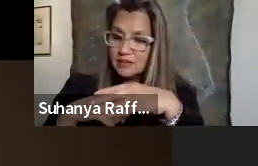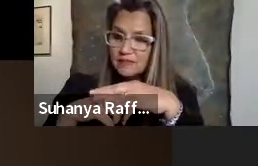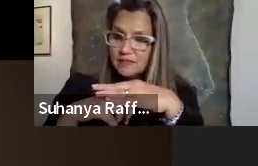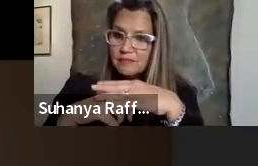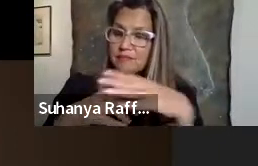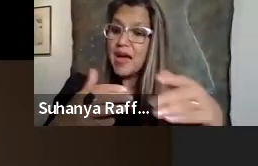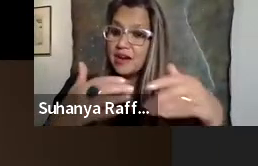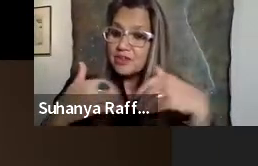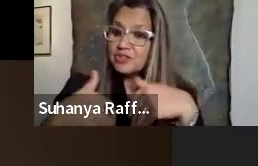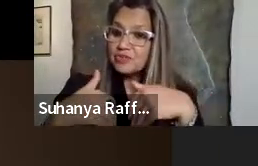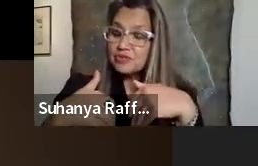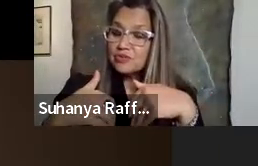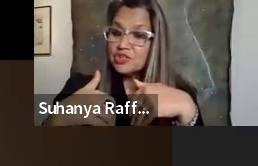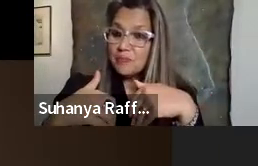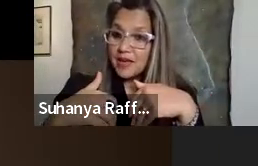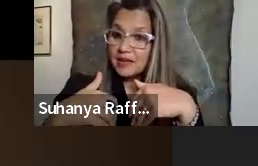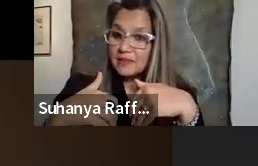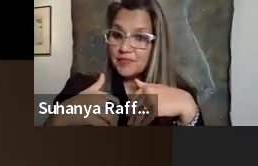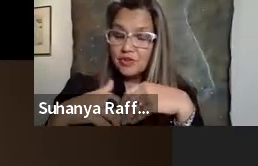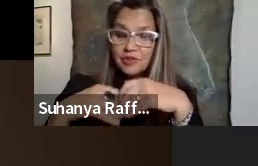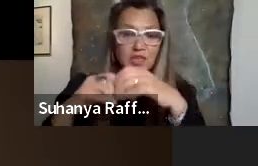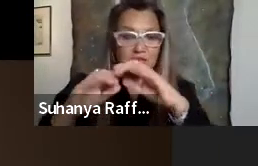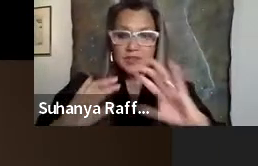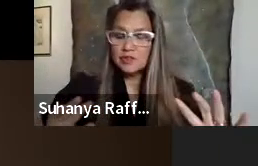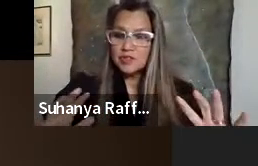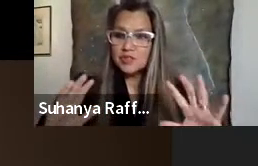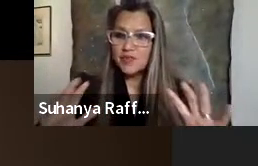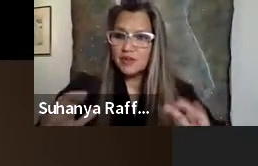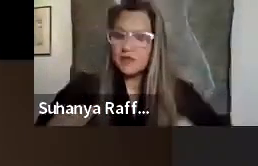with her back to Japan. You